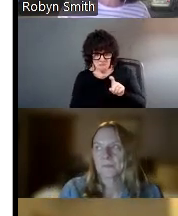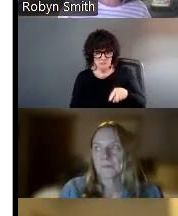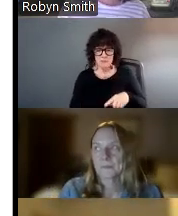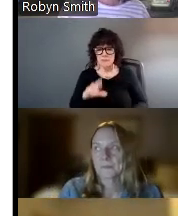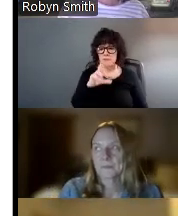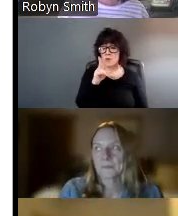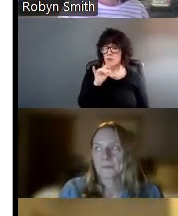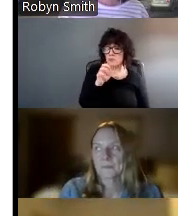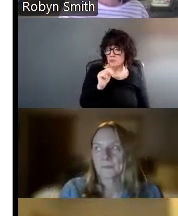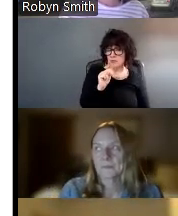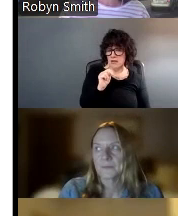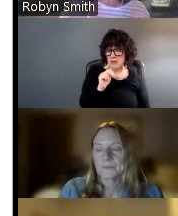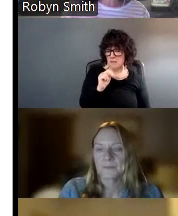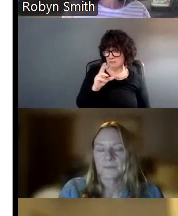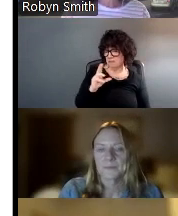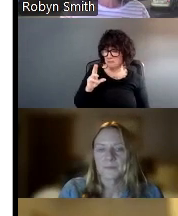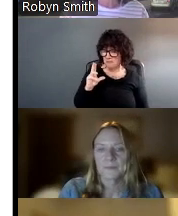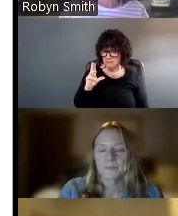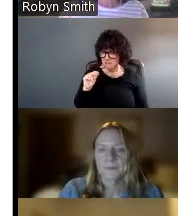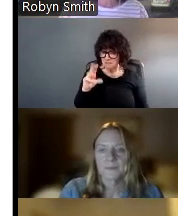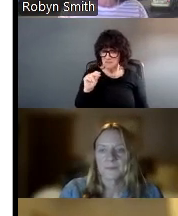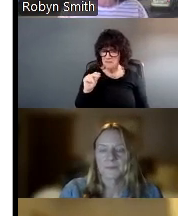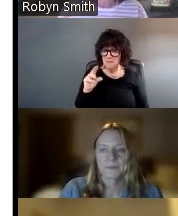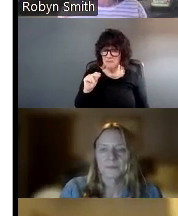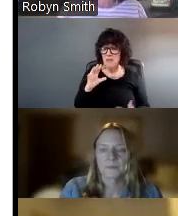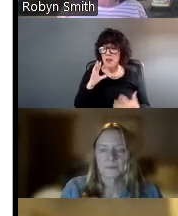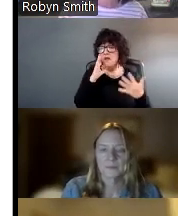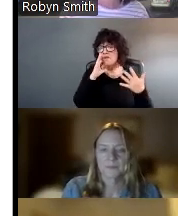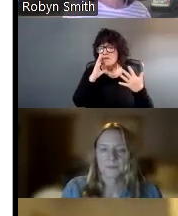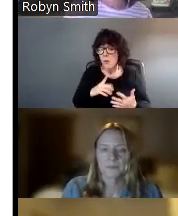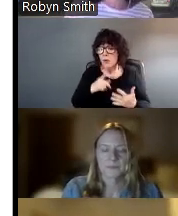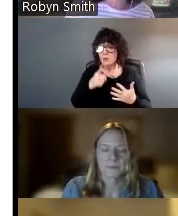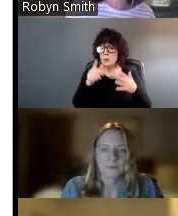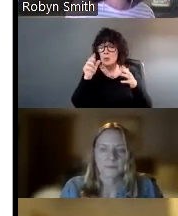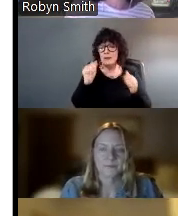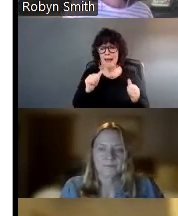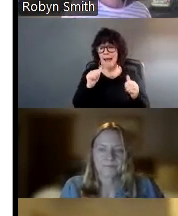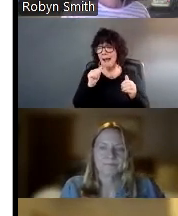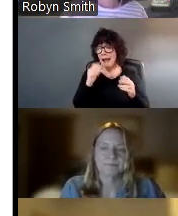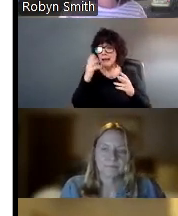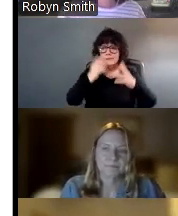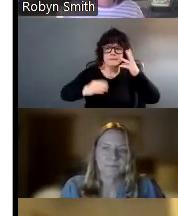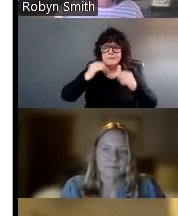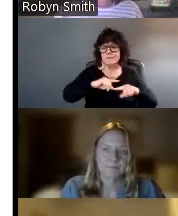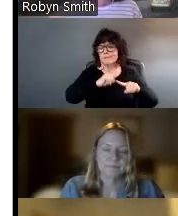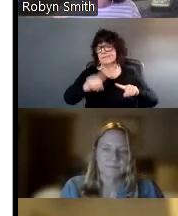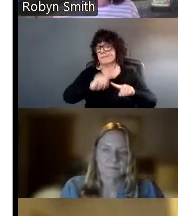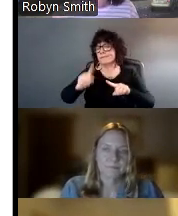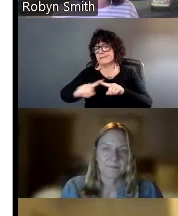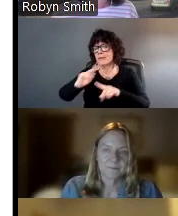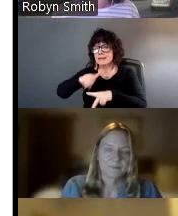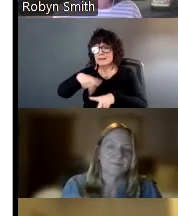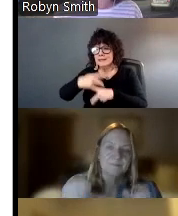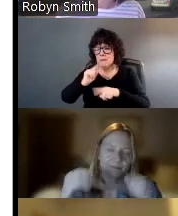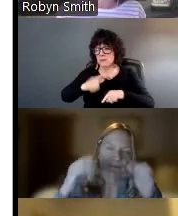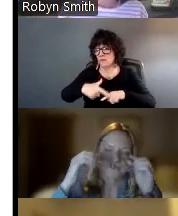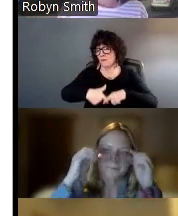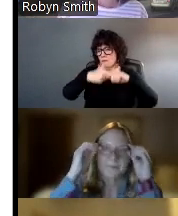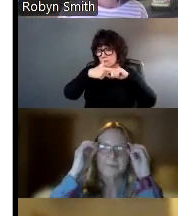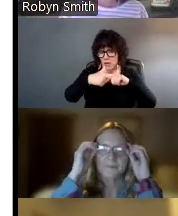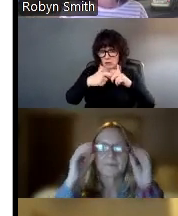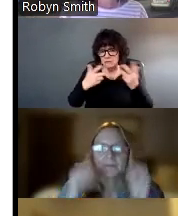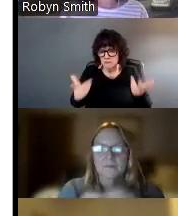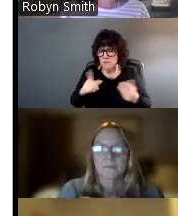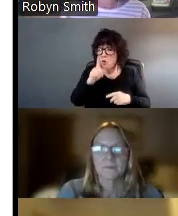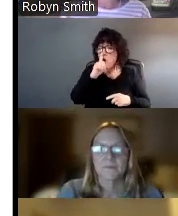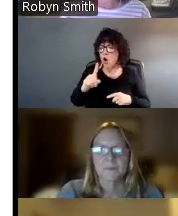balance, and then future interest is charged on the new loan balance. So that's what interest capitalization is.